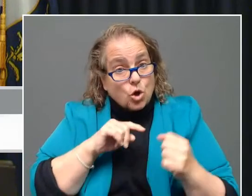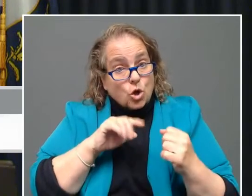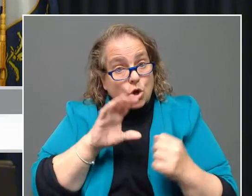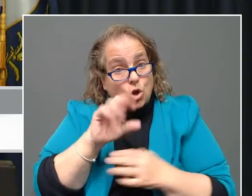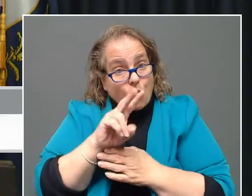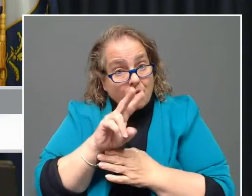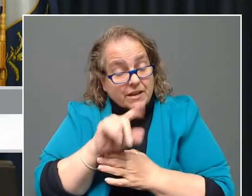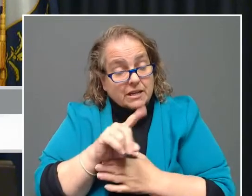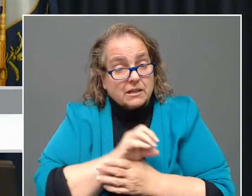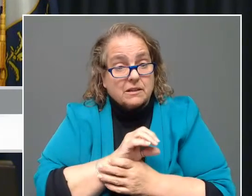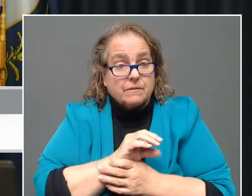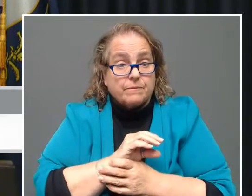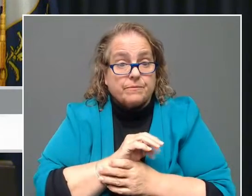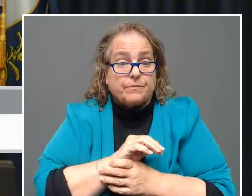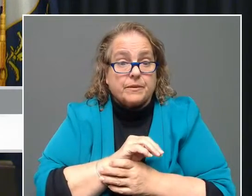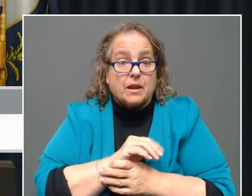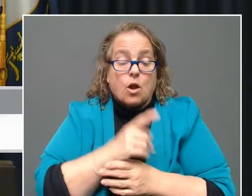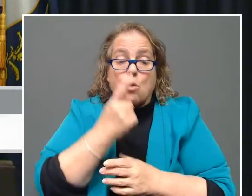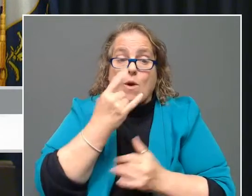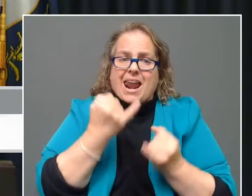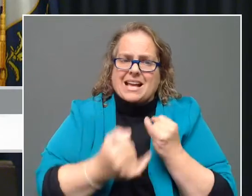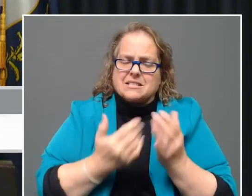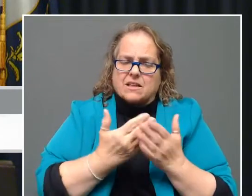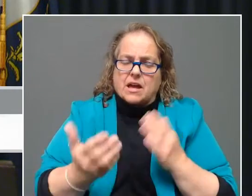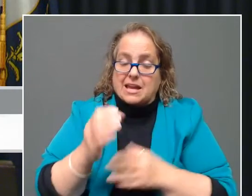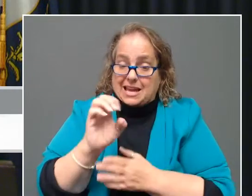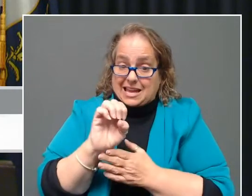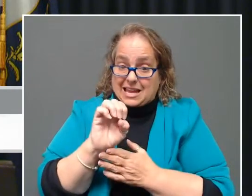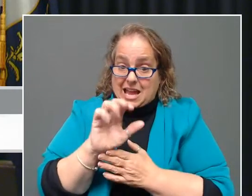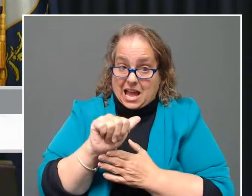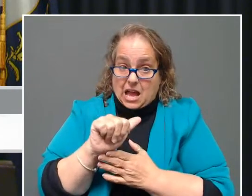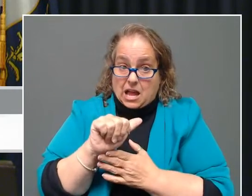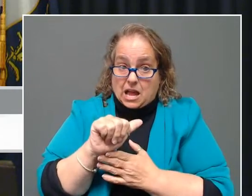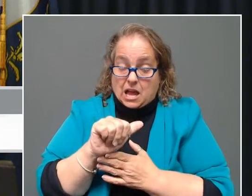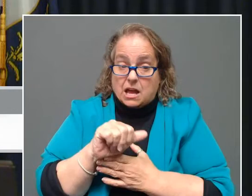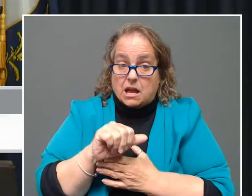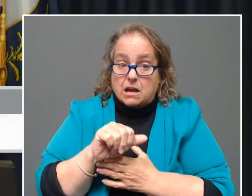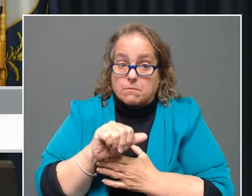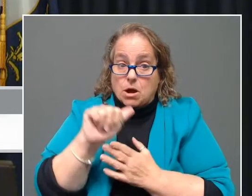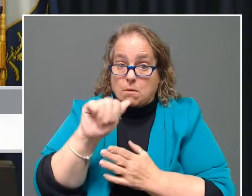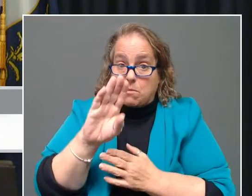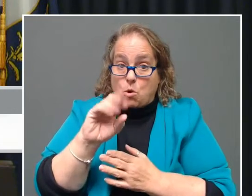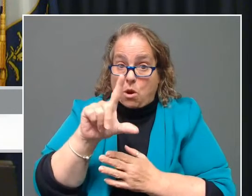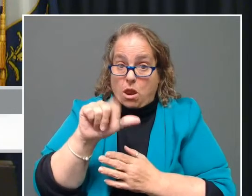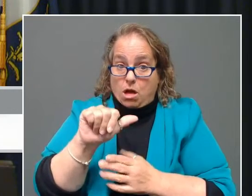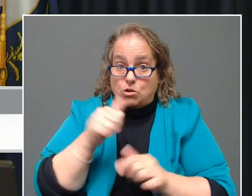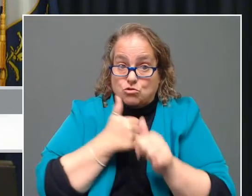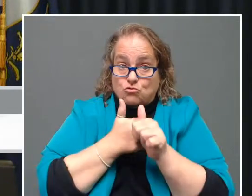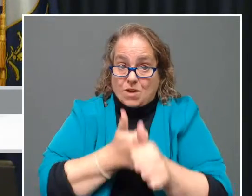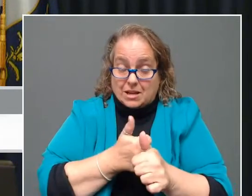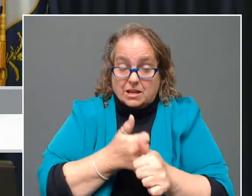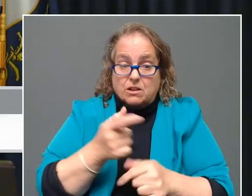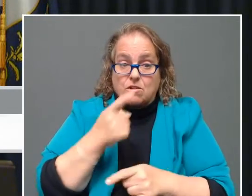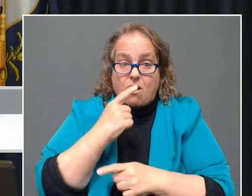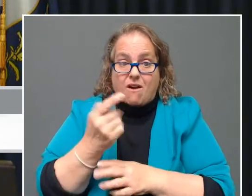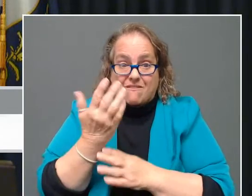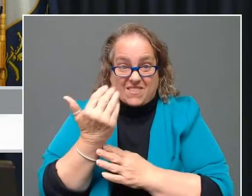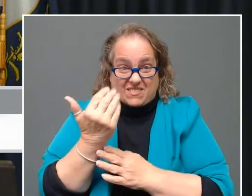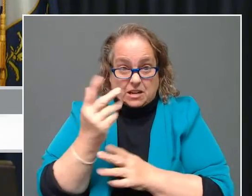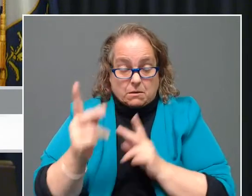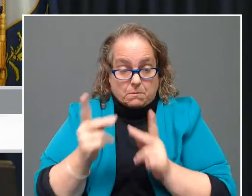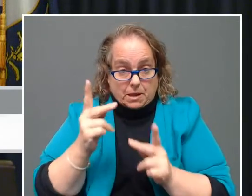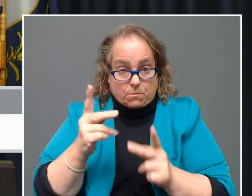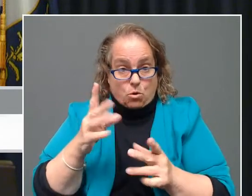the Ebola tracking update. There are 15 travelers now that have been in either of those two countries with an Ebola